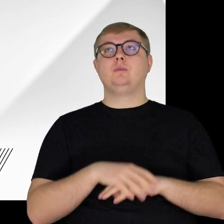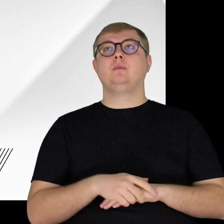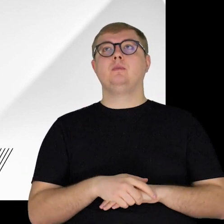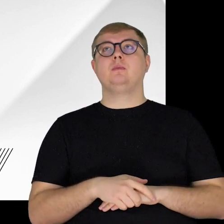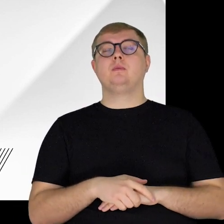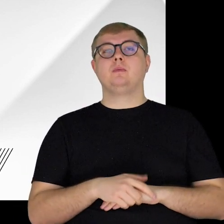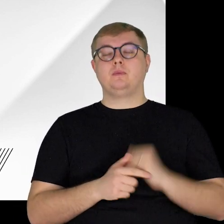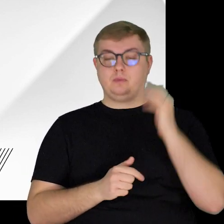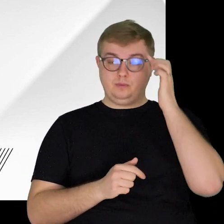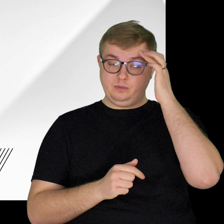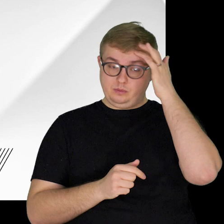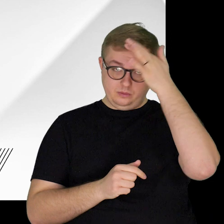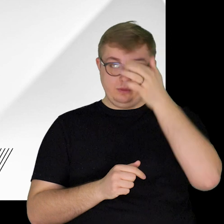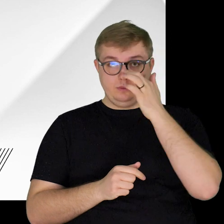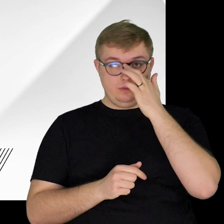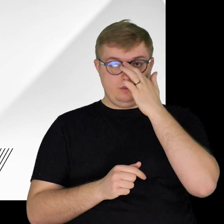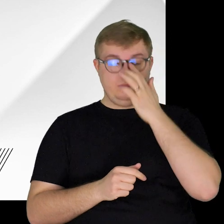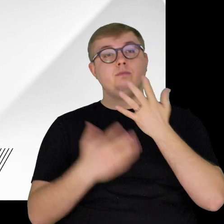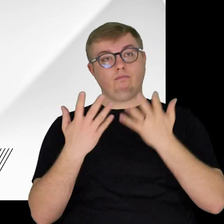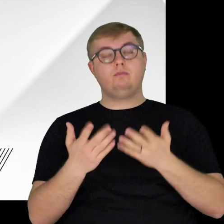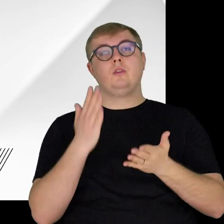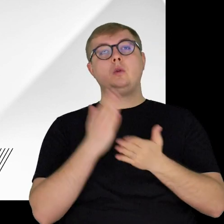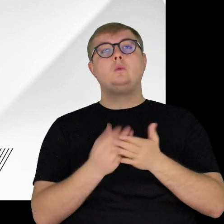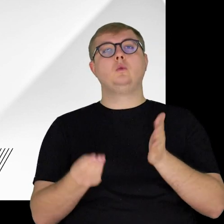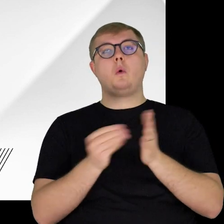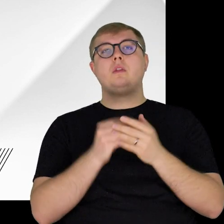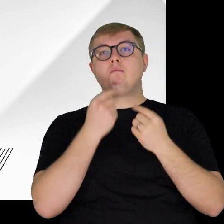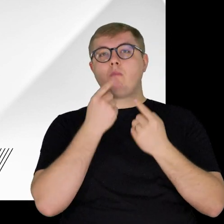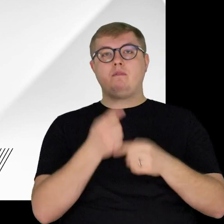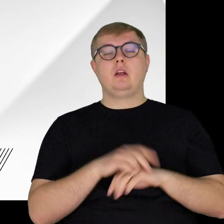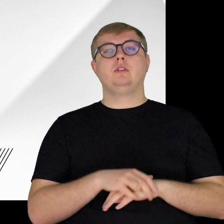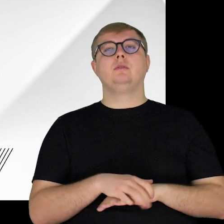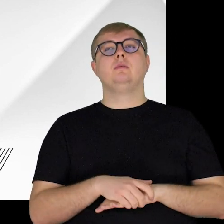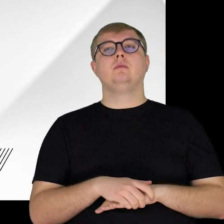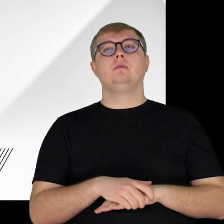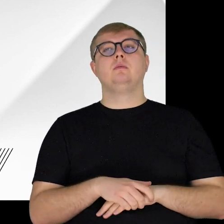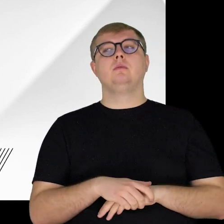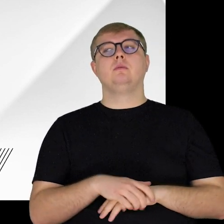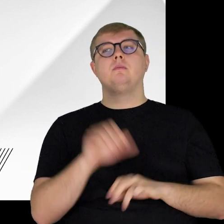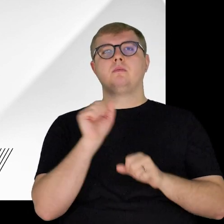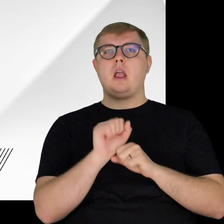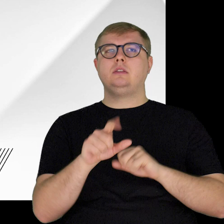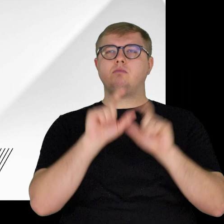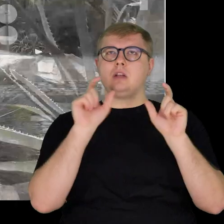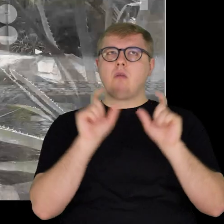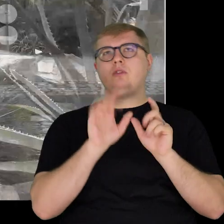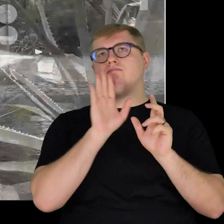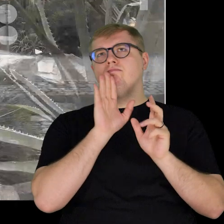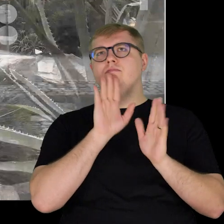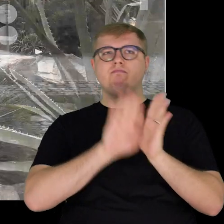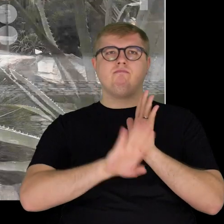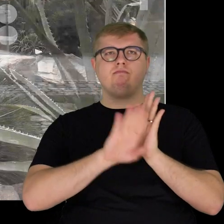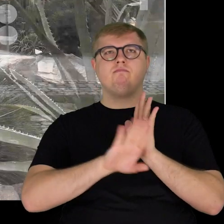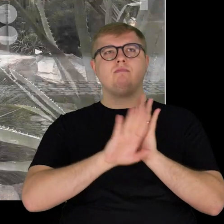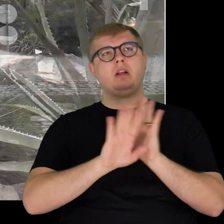will, it's quite an, I suppose, quite a usual way to do it. To begin